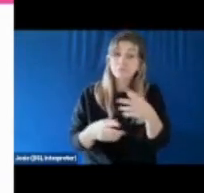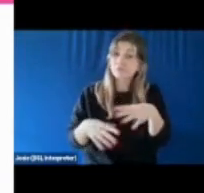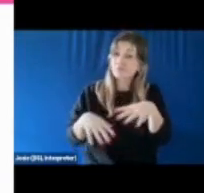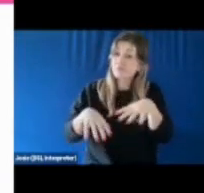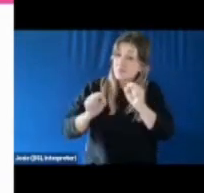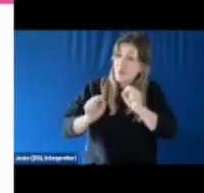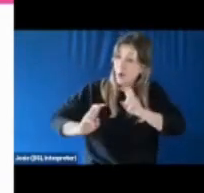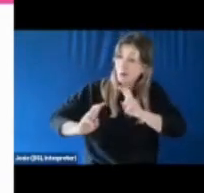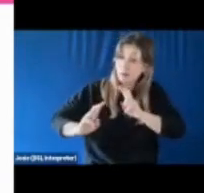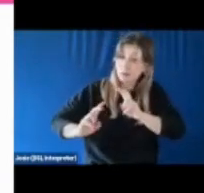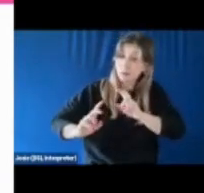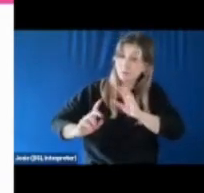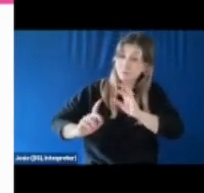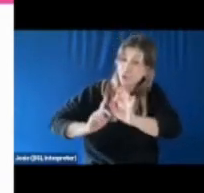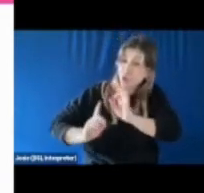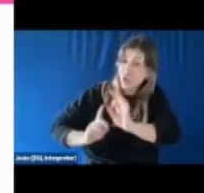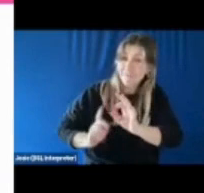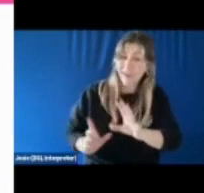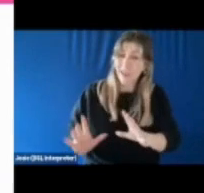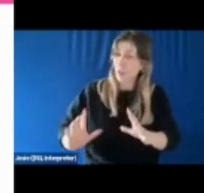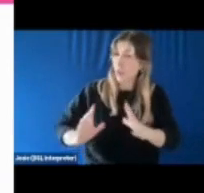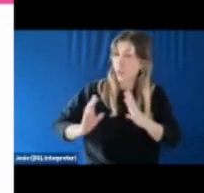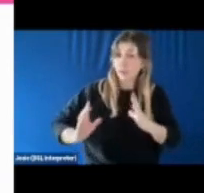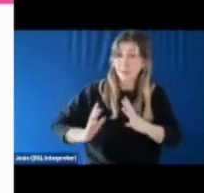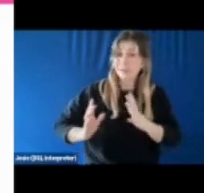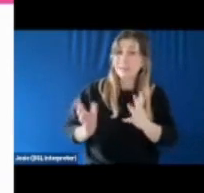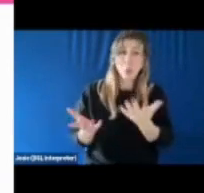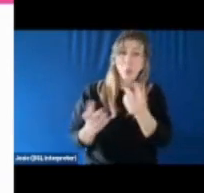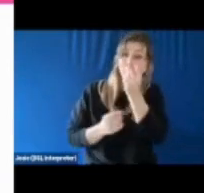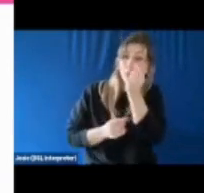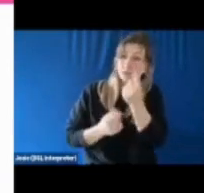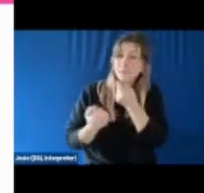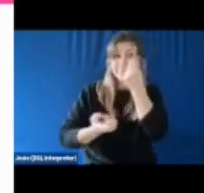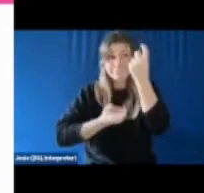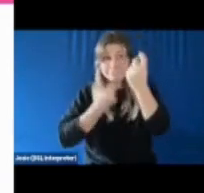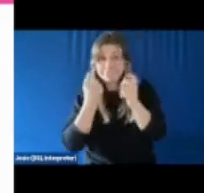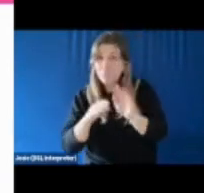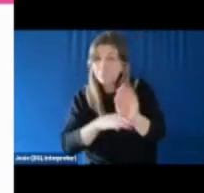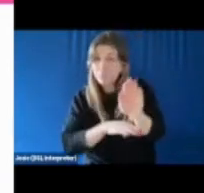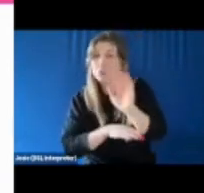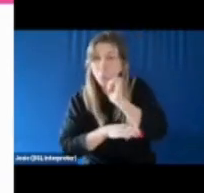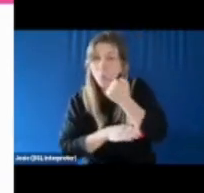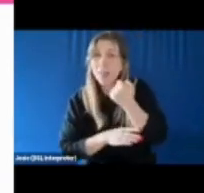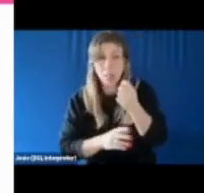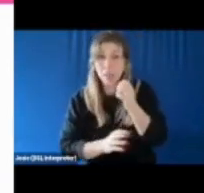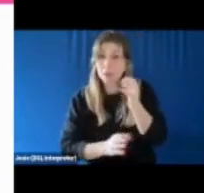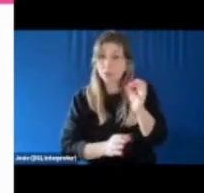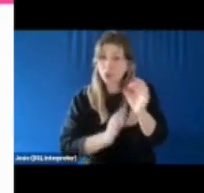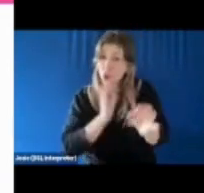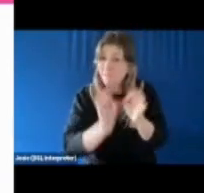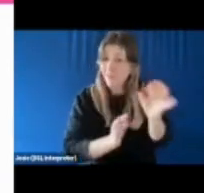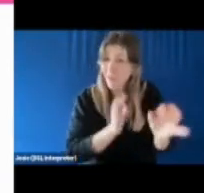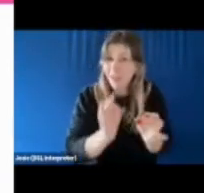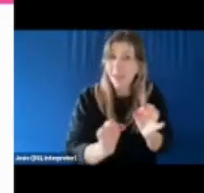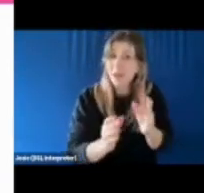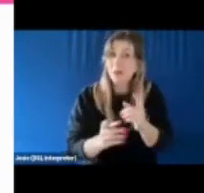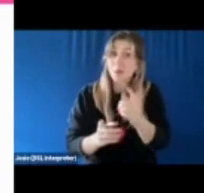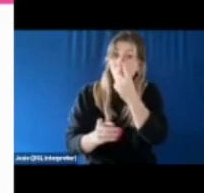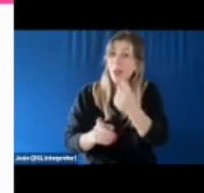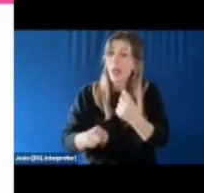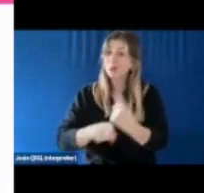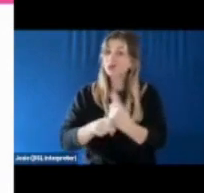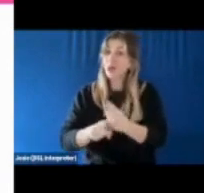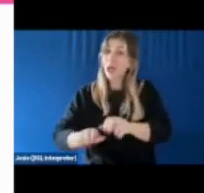future, it'd be lovely if you just popped a message into the chat just so we can kind of see what you would like to focus on, what you'd like to find